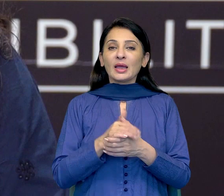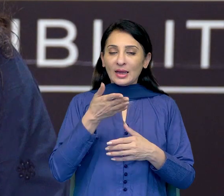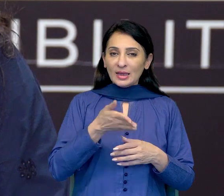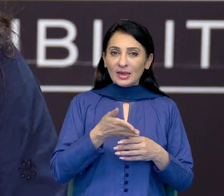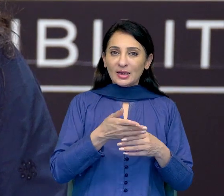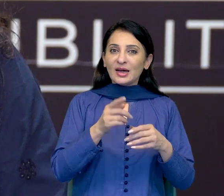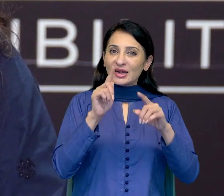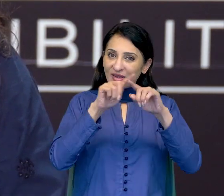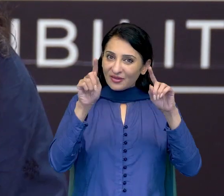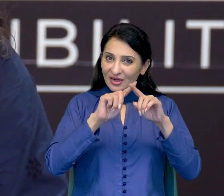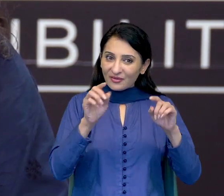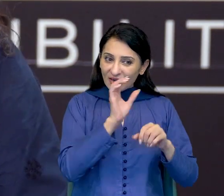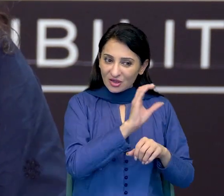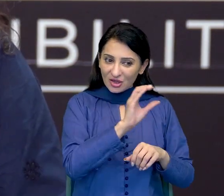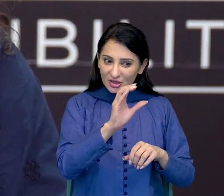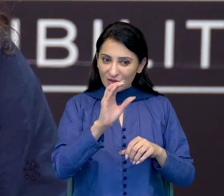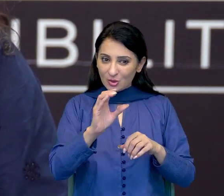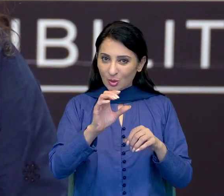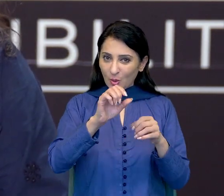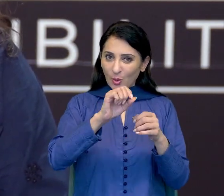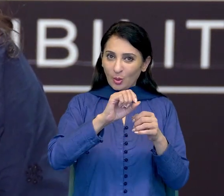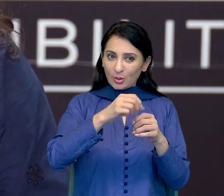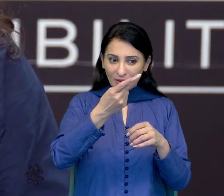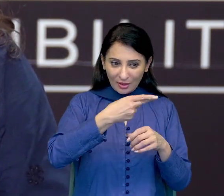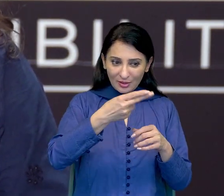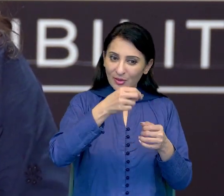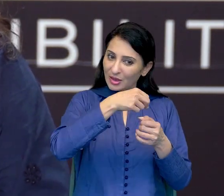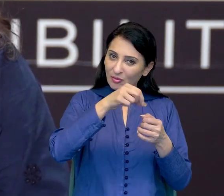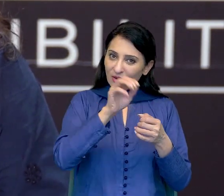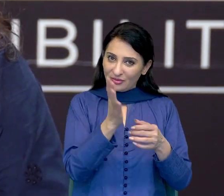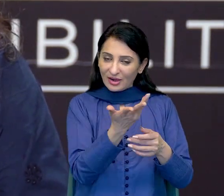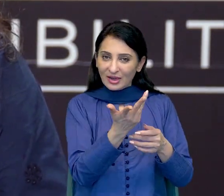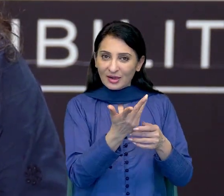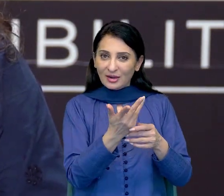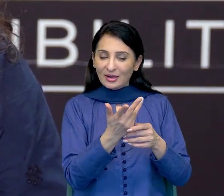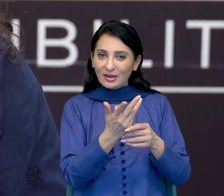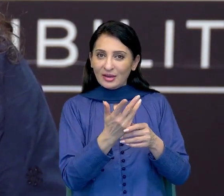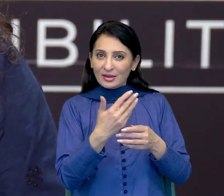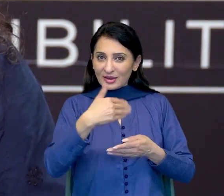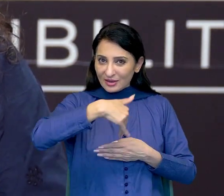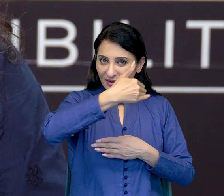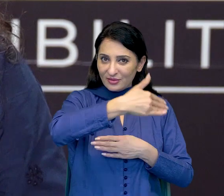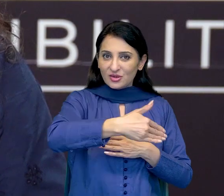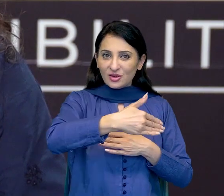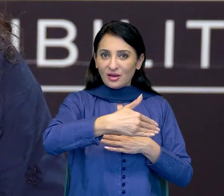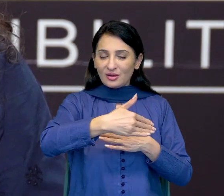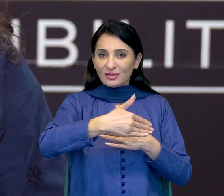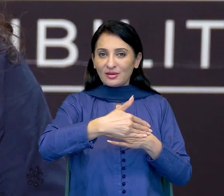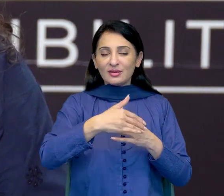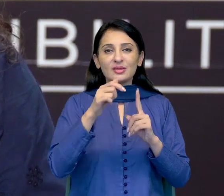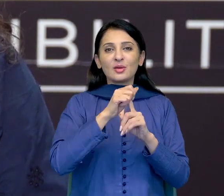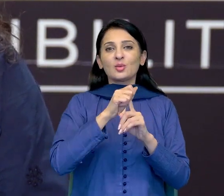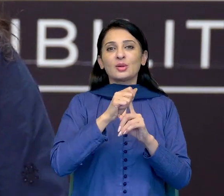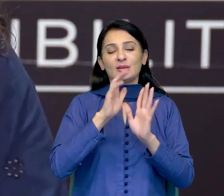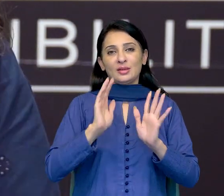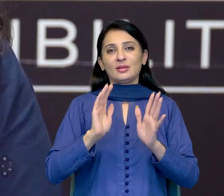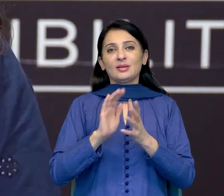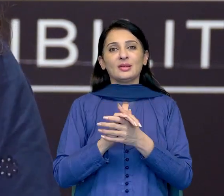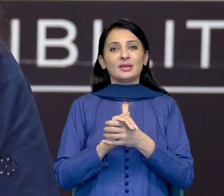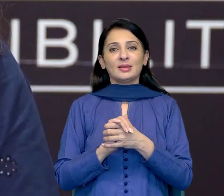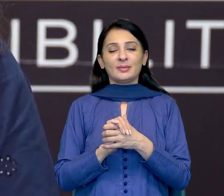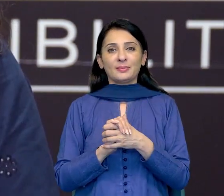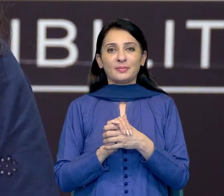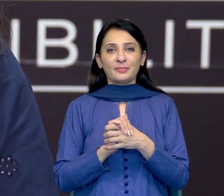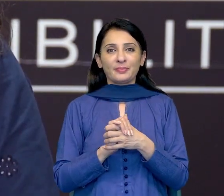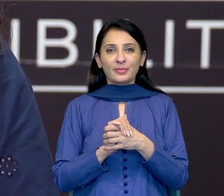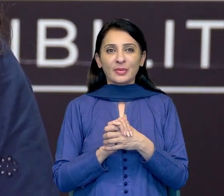these materials was very spontaneous and intuitive.